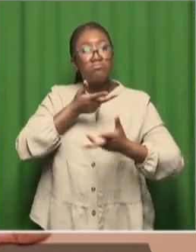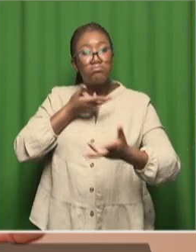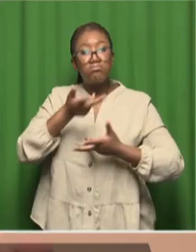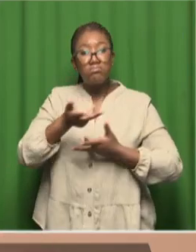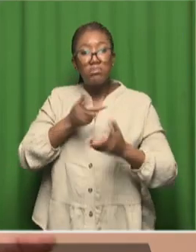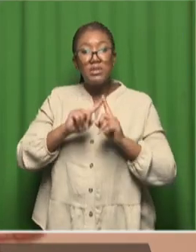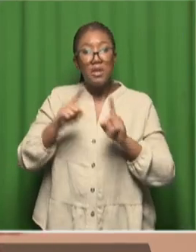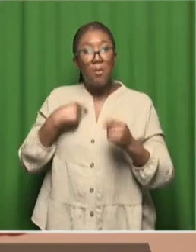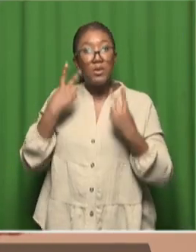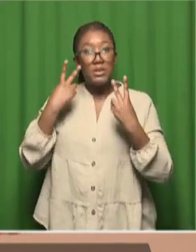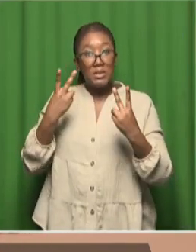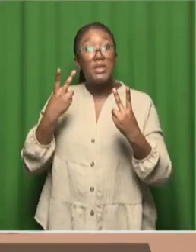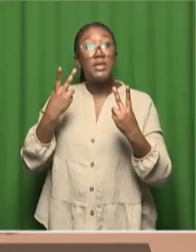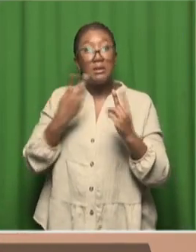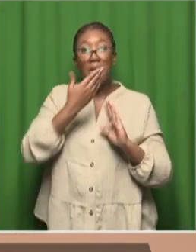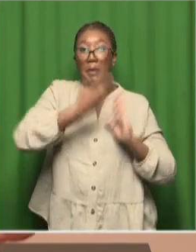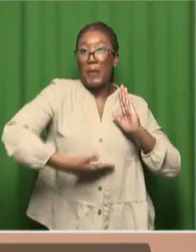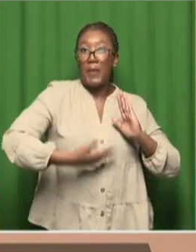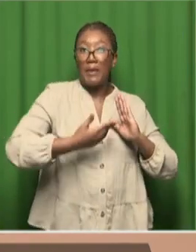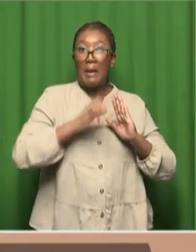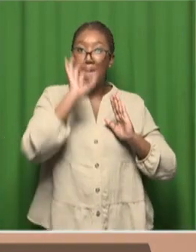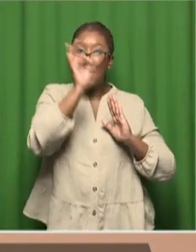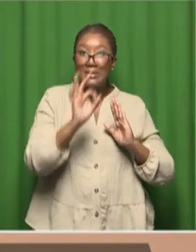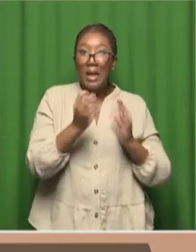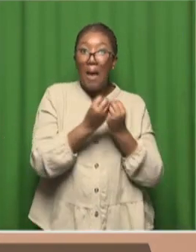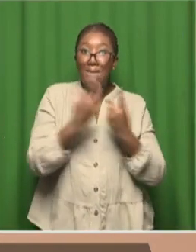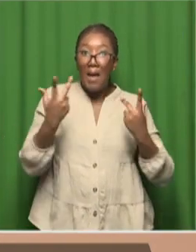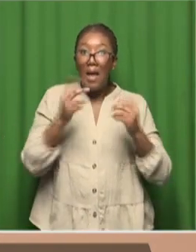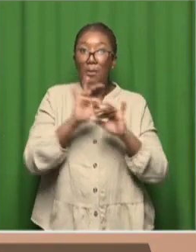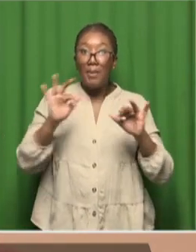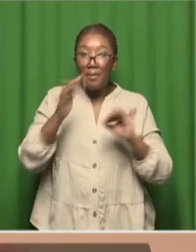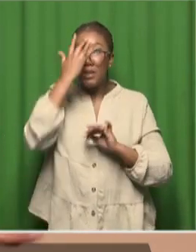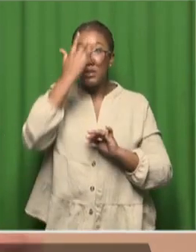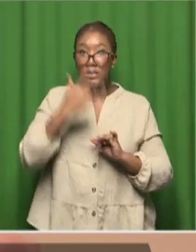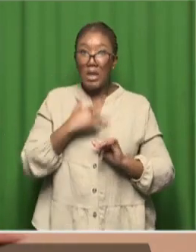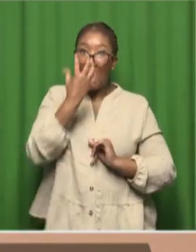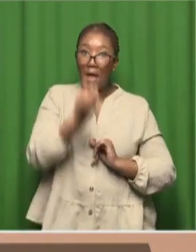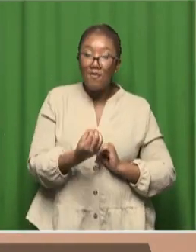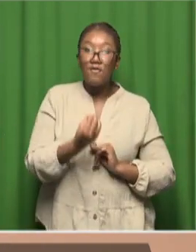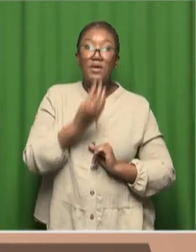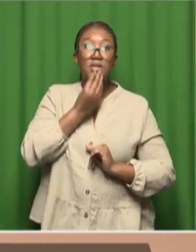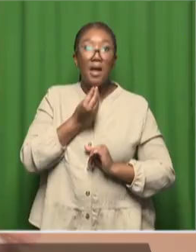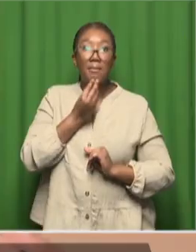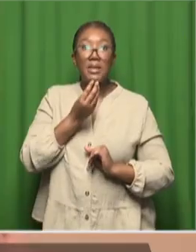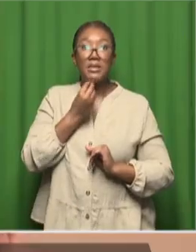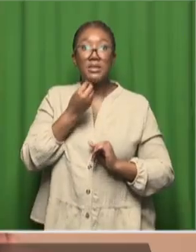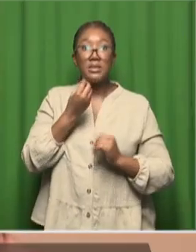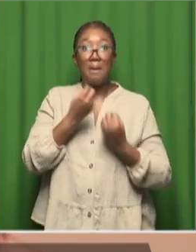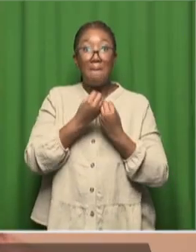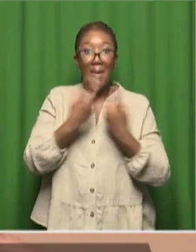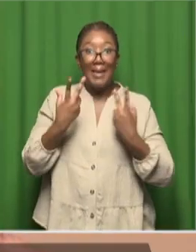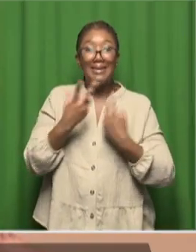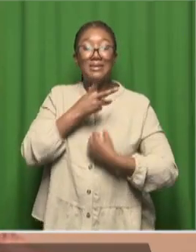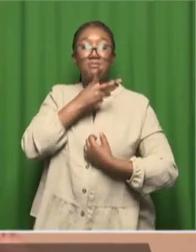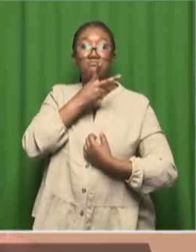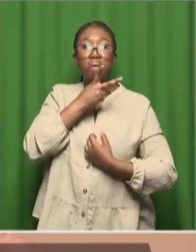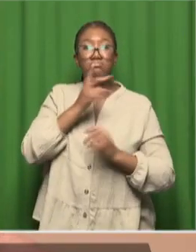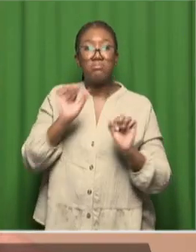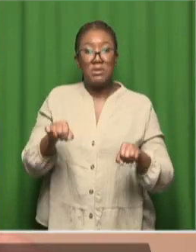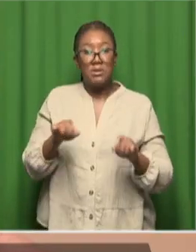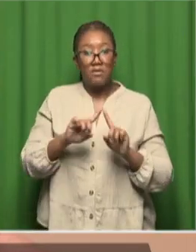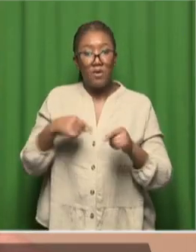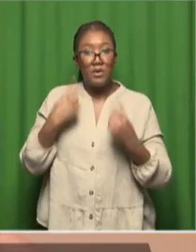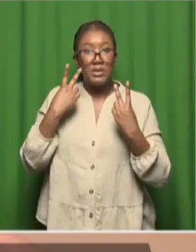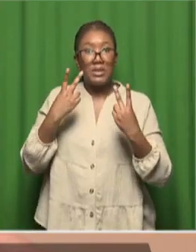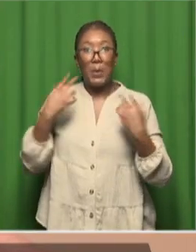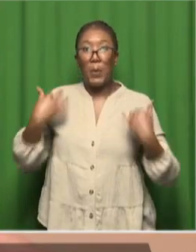had to look at statistics, the amount of people that are diagnosed and have diabetes in this country, the figures must